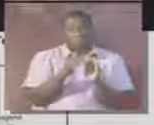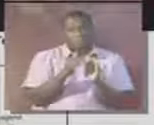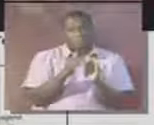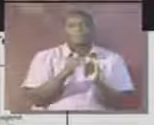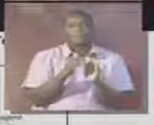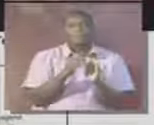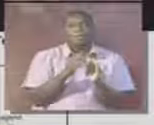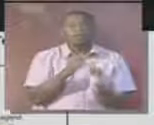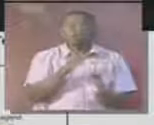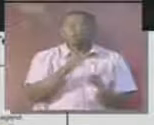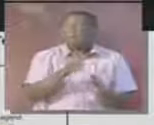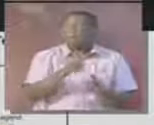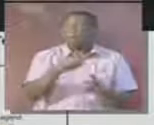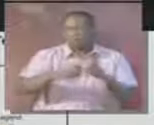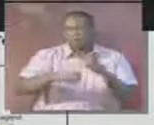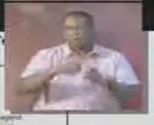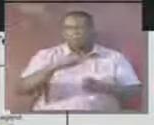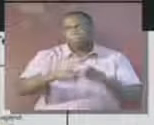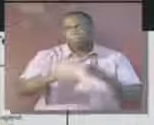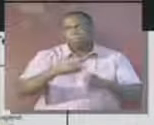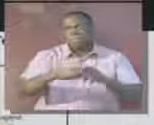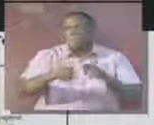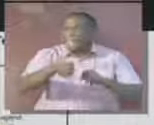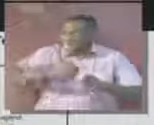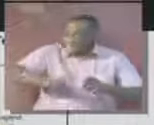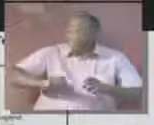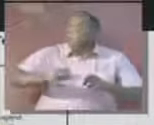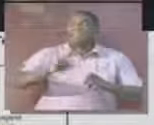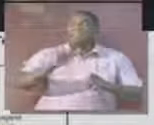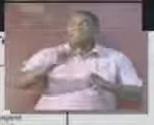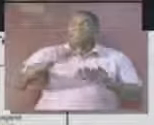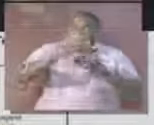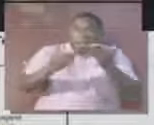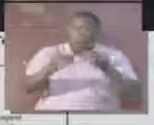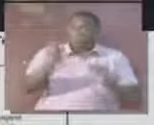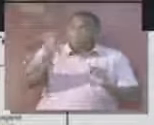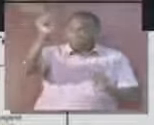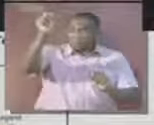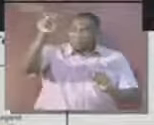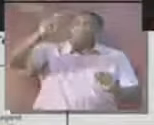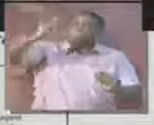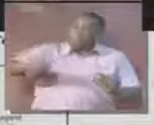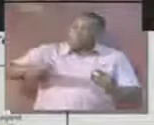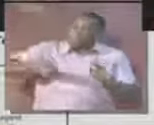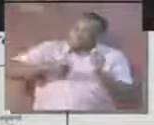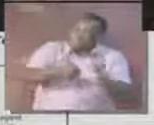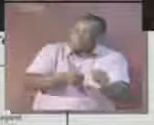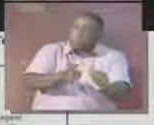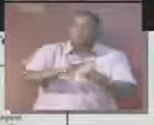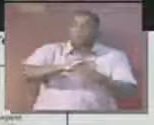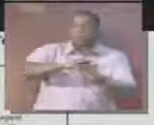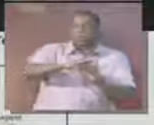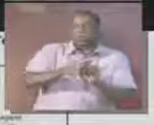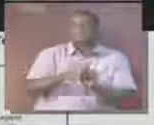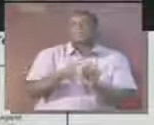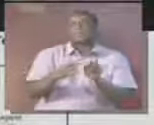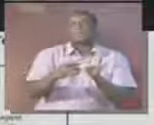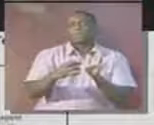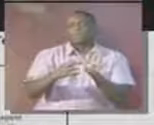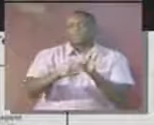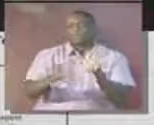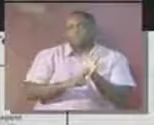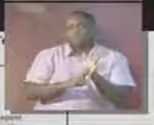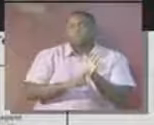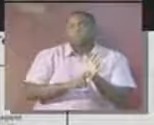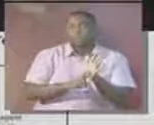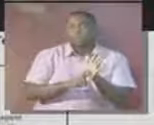of the country, you are expected to be following all of the guidelines with respect to reducing your risk, because the risk